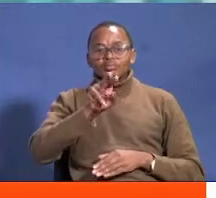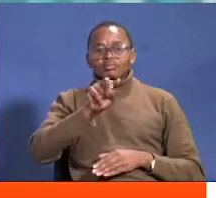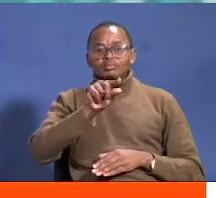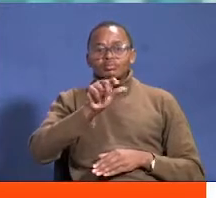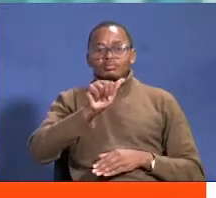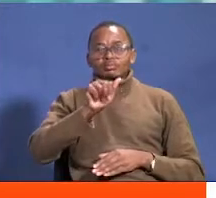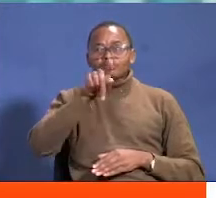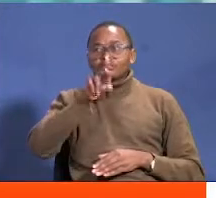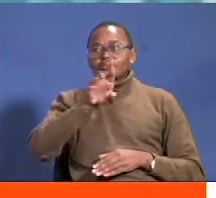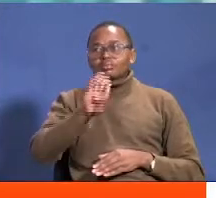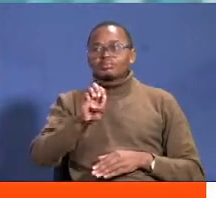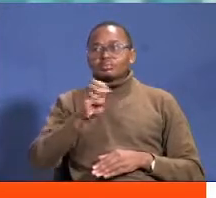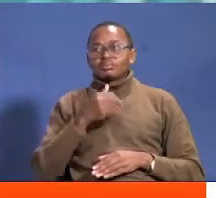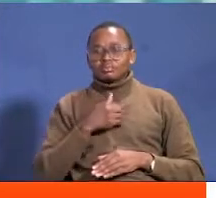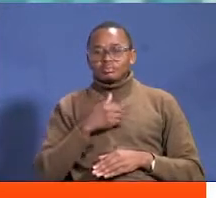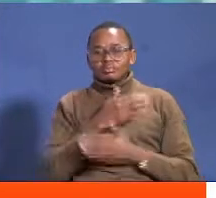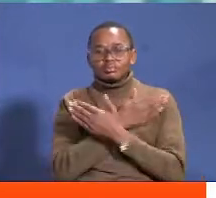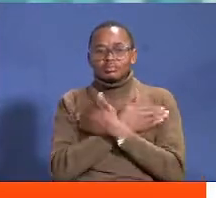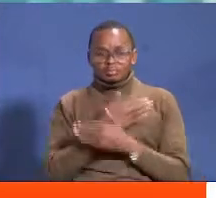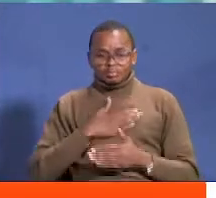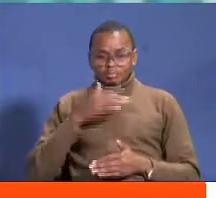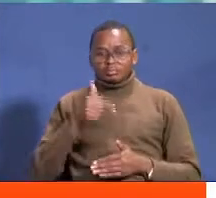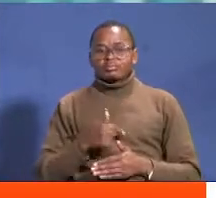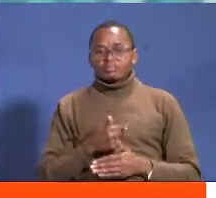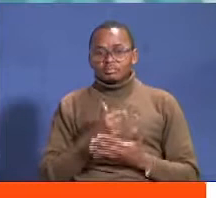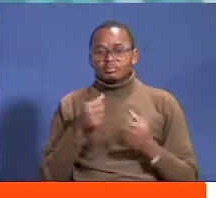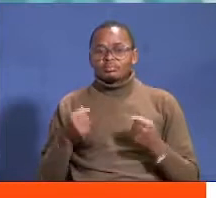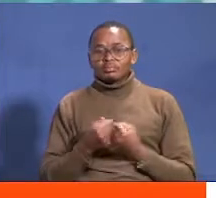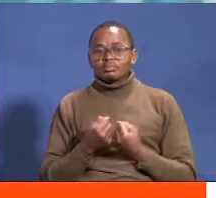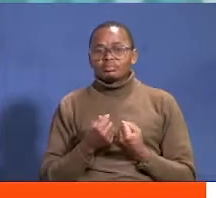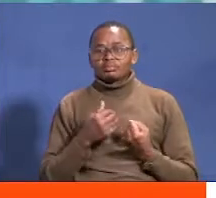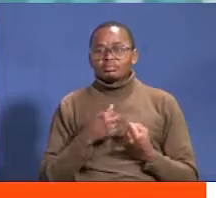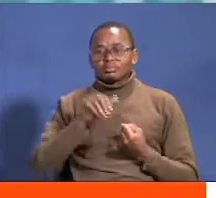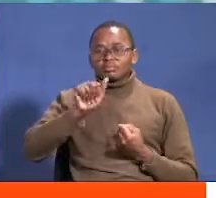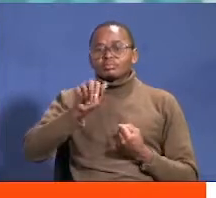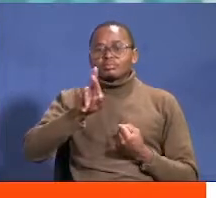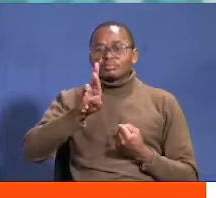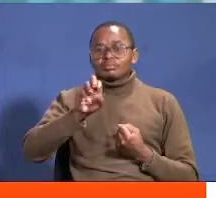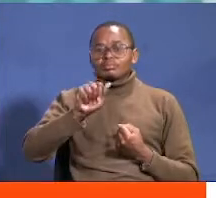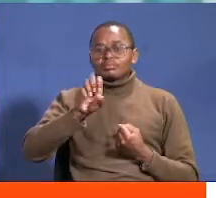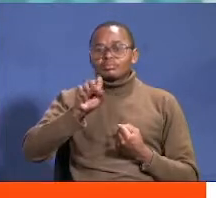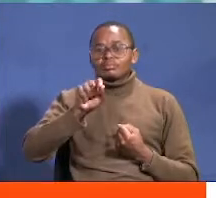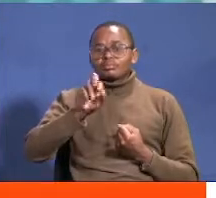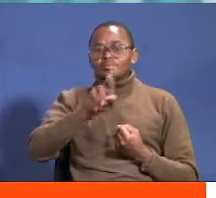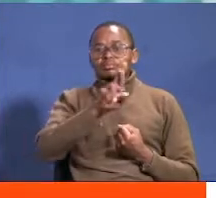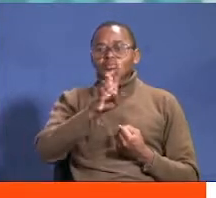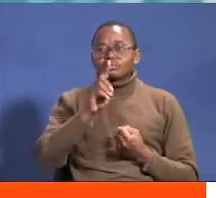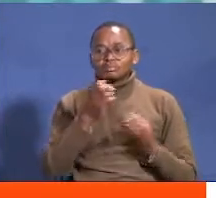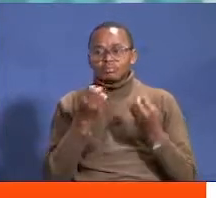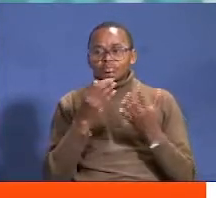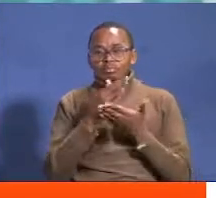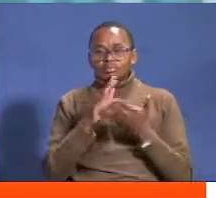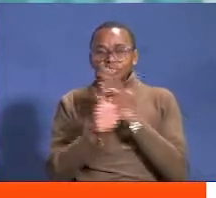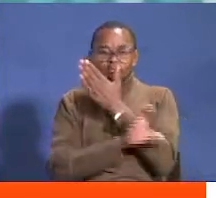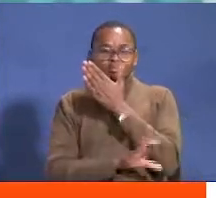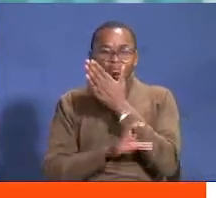went to Berlin, Germany. I witnessed for myself. This thing's happening. It's there in Amsterdam, China, Manchester, London, several parts of this